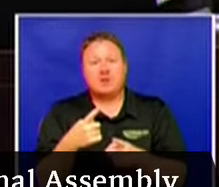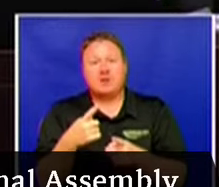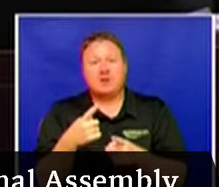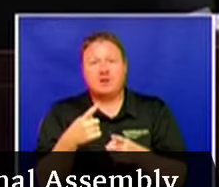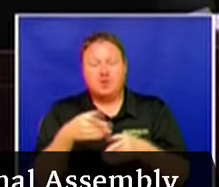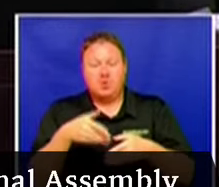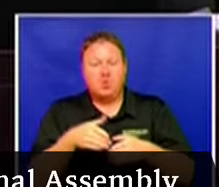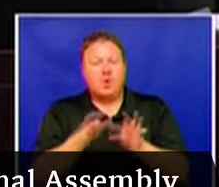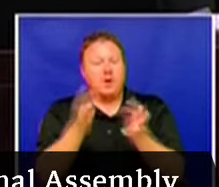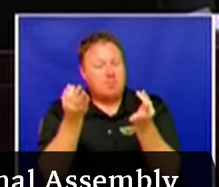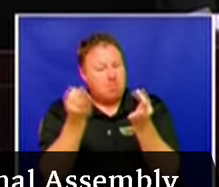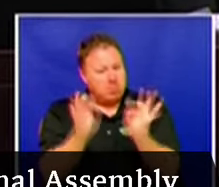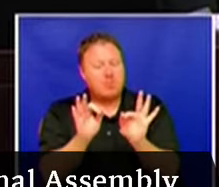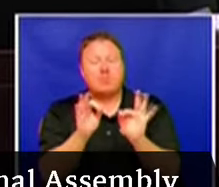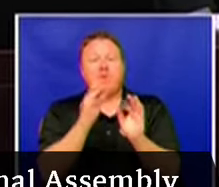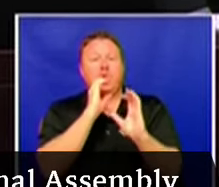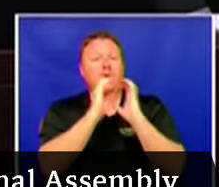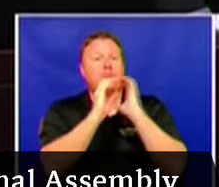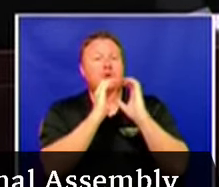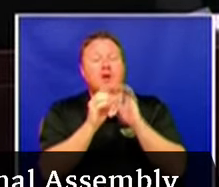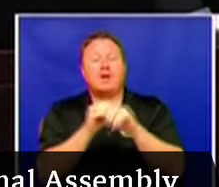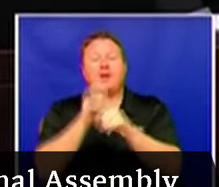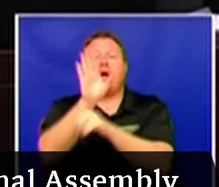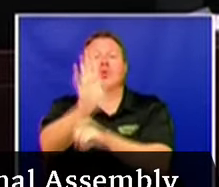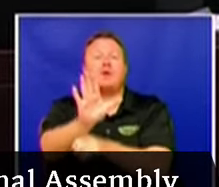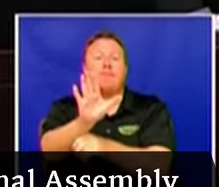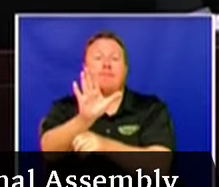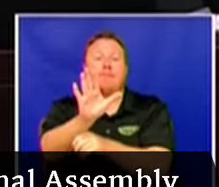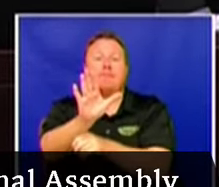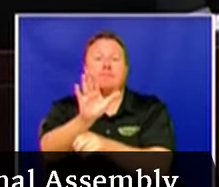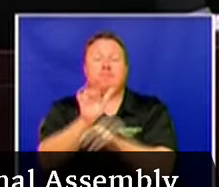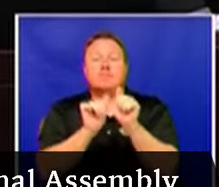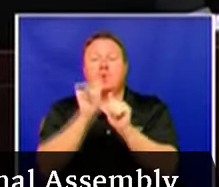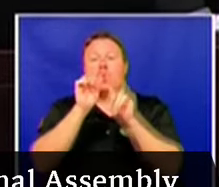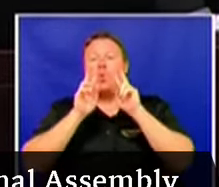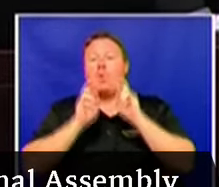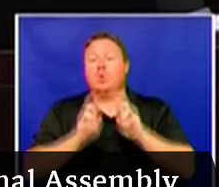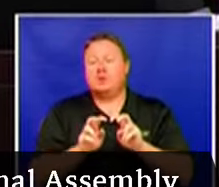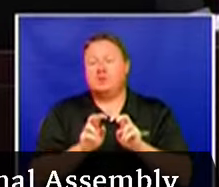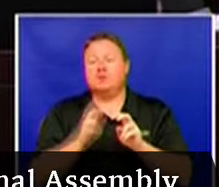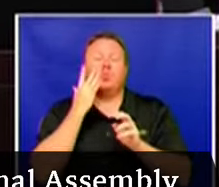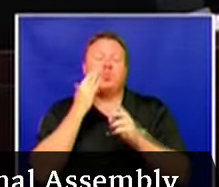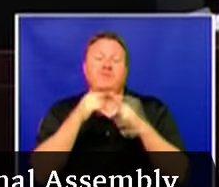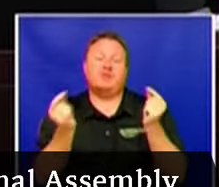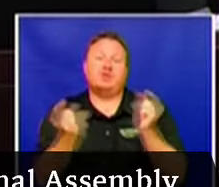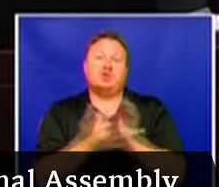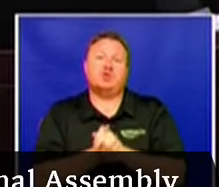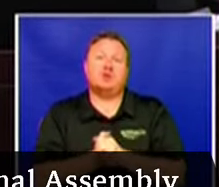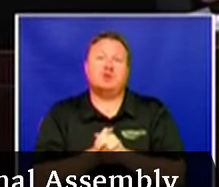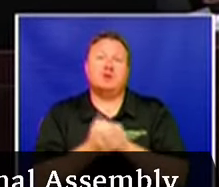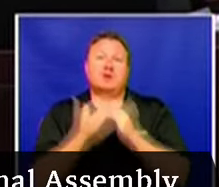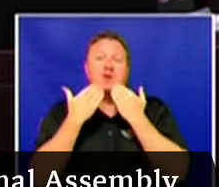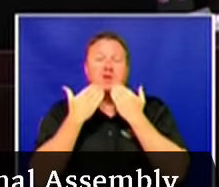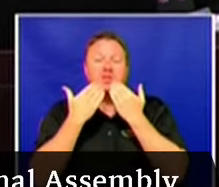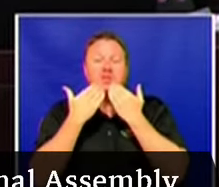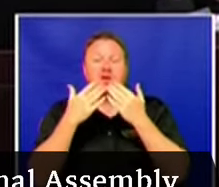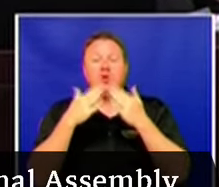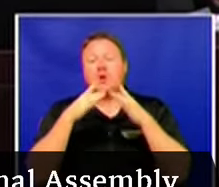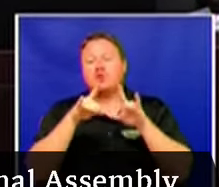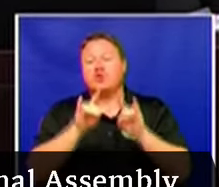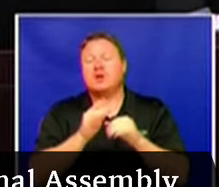way to communicate the outcomes of the audit once completed. Thank you, House